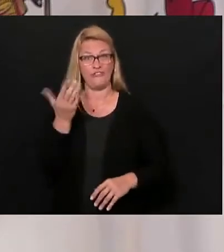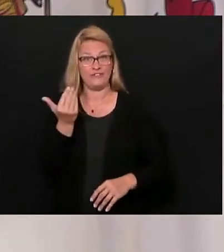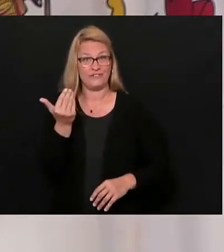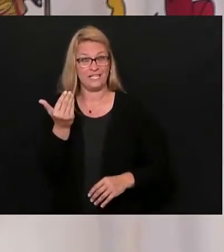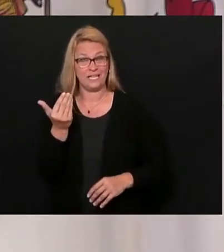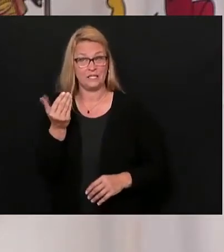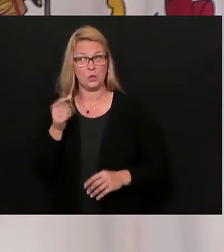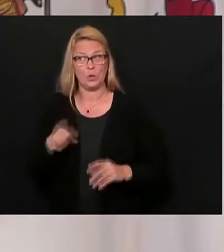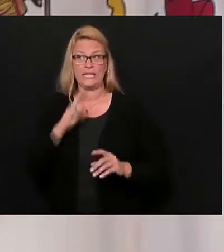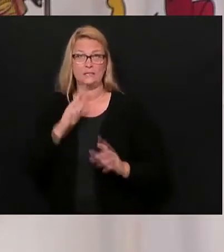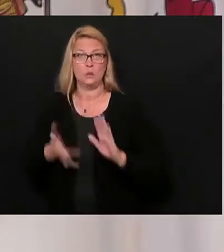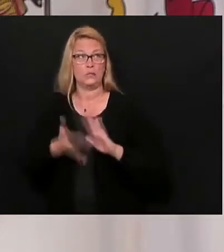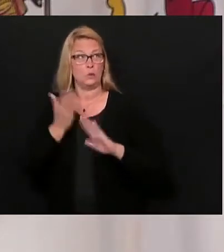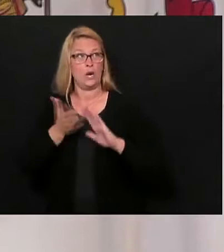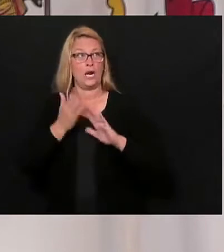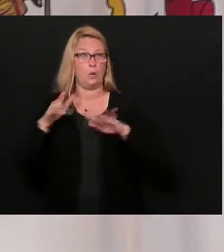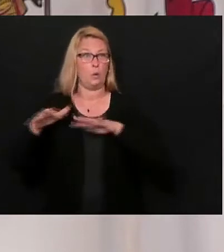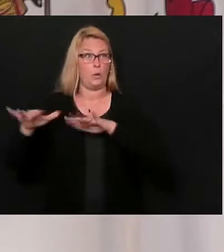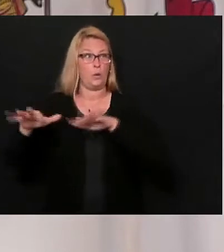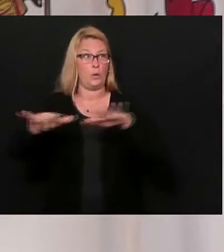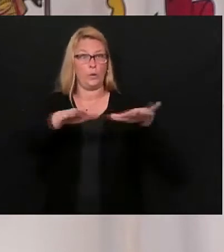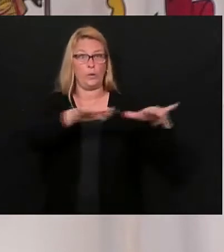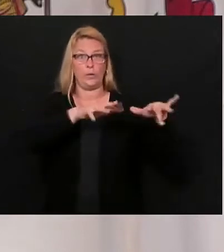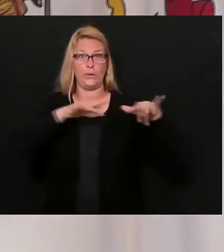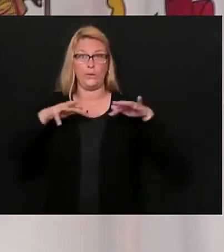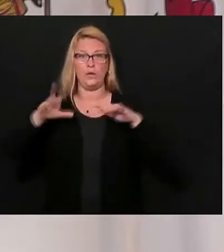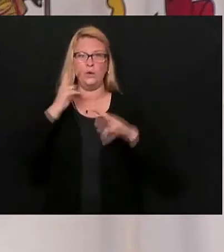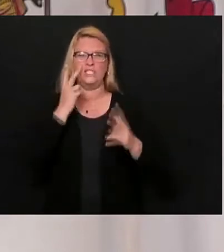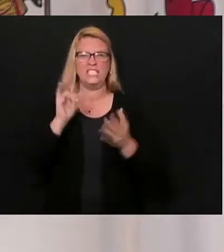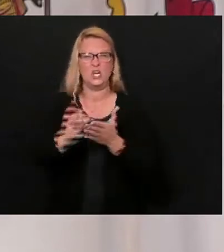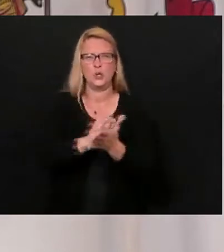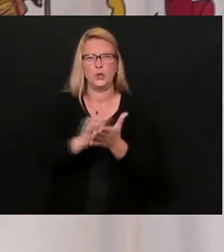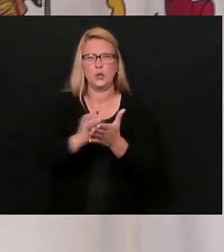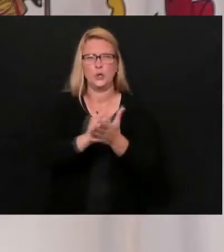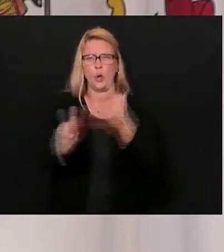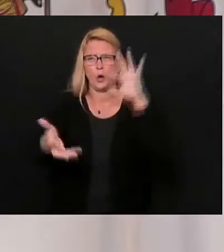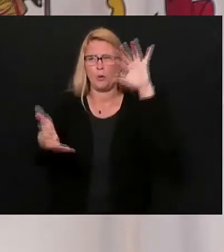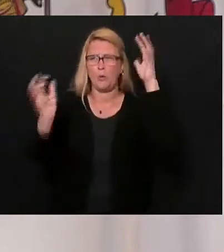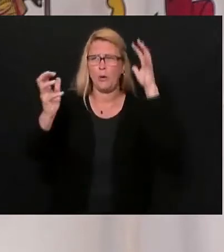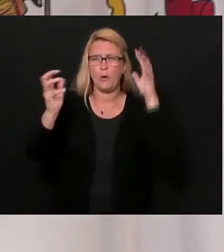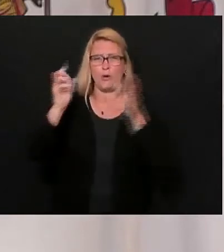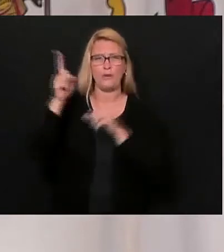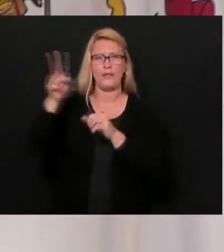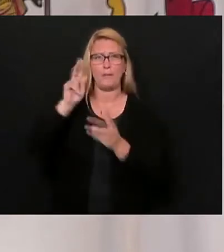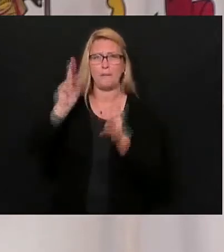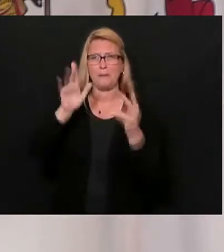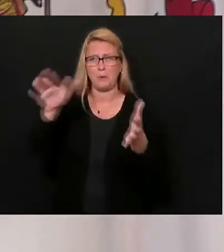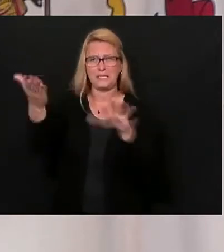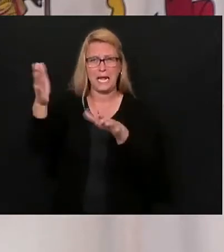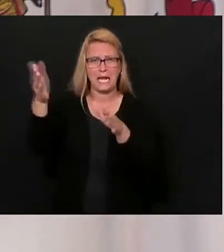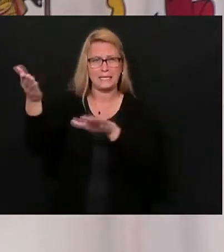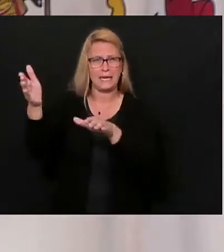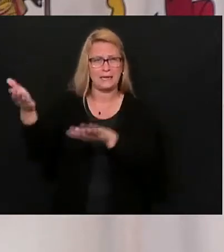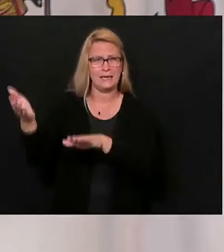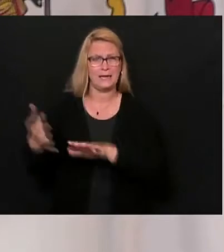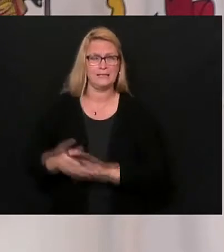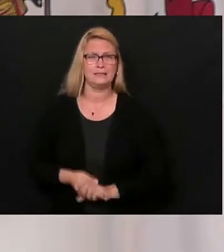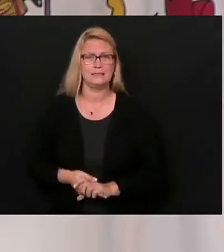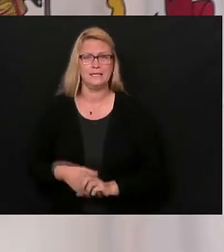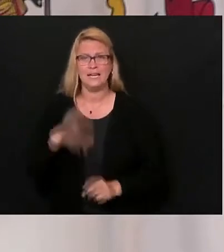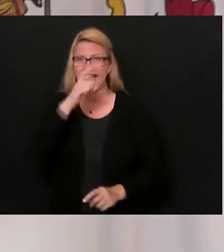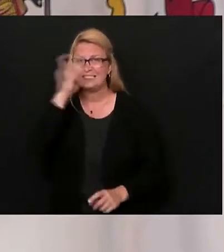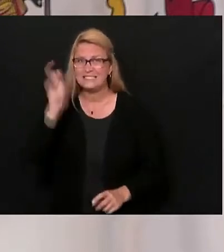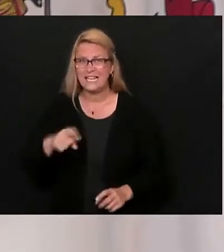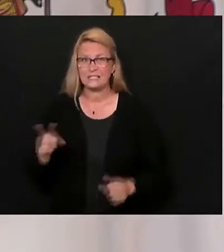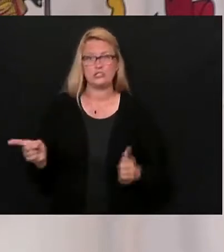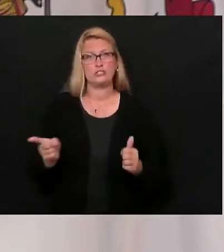thing was running like crazy and you were watching New York and people dying all over the place. Texas has become the first